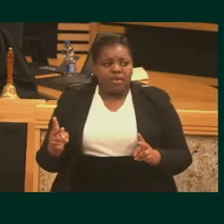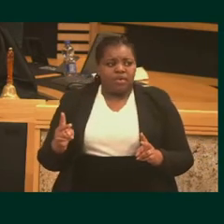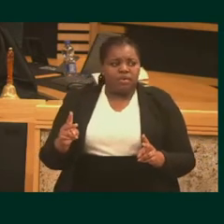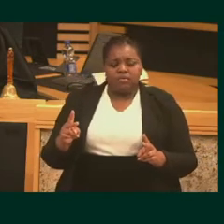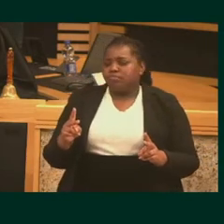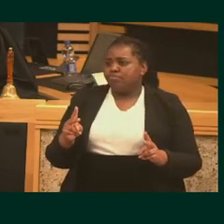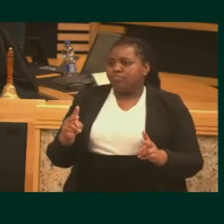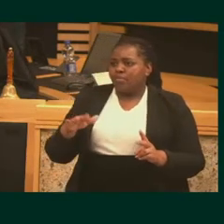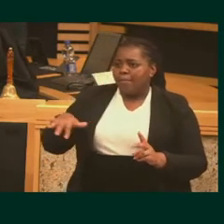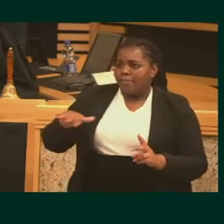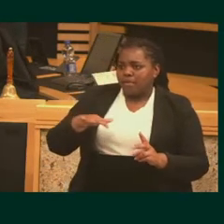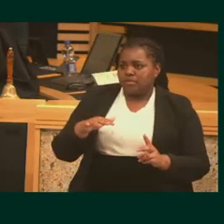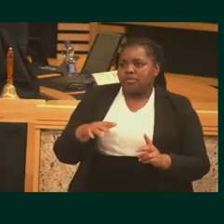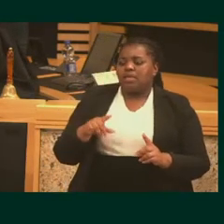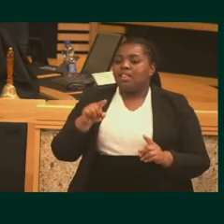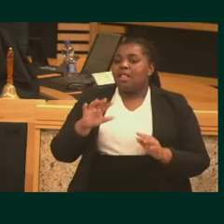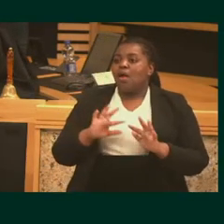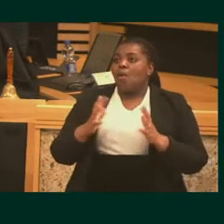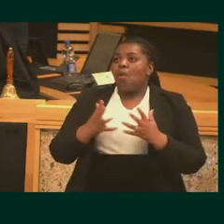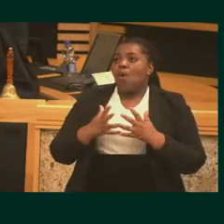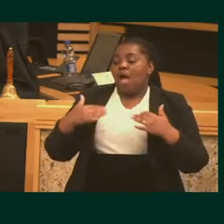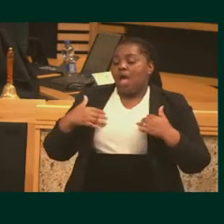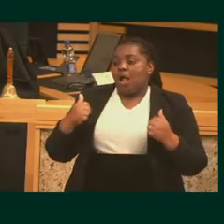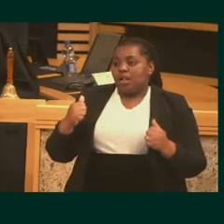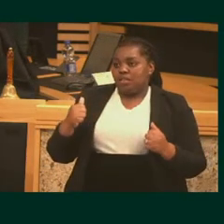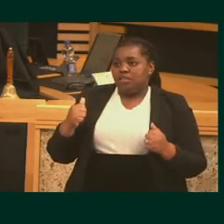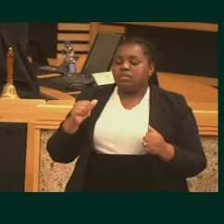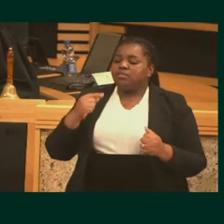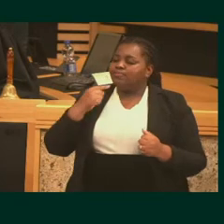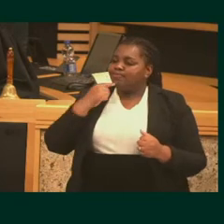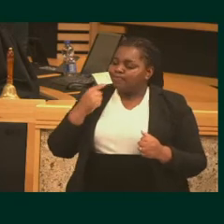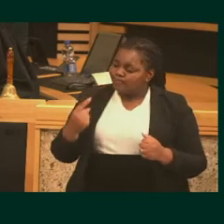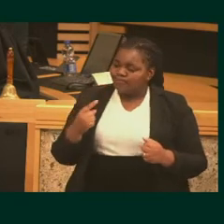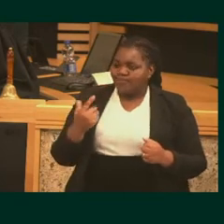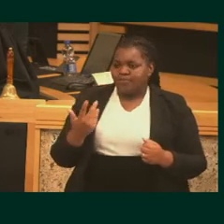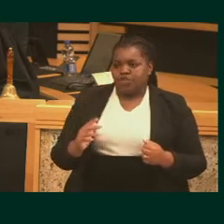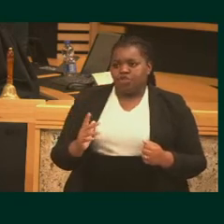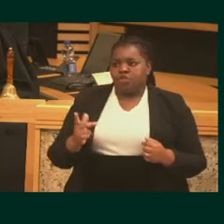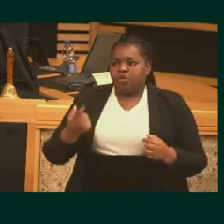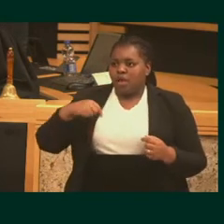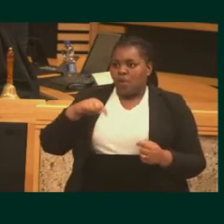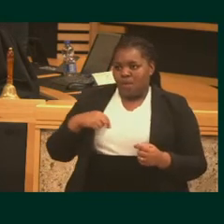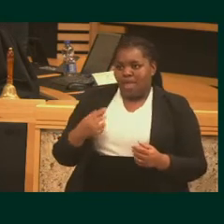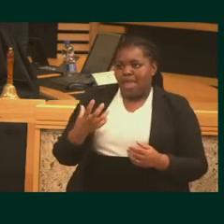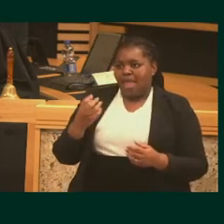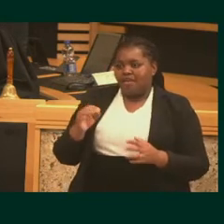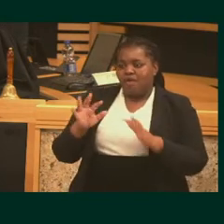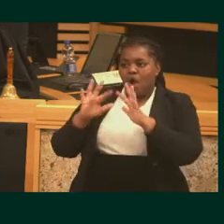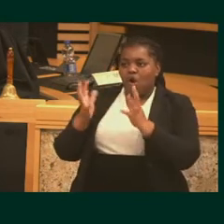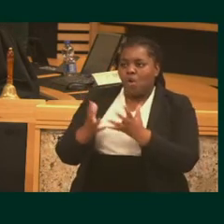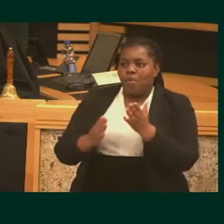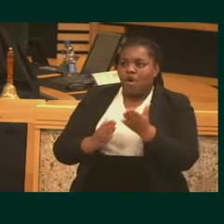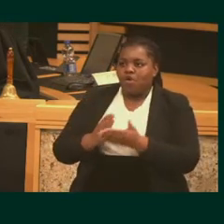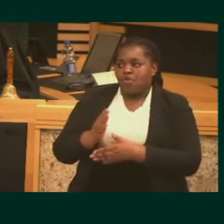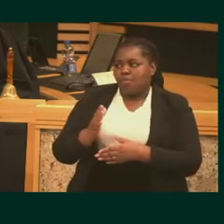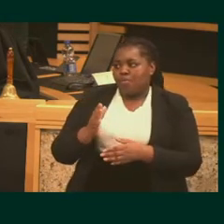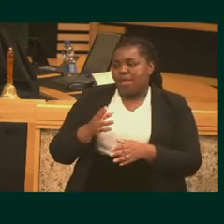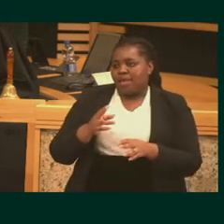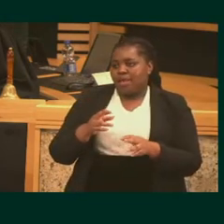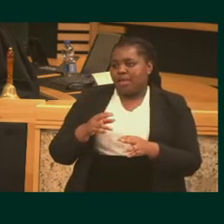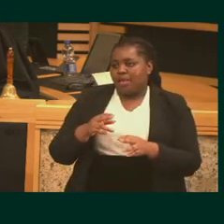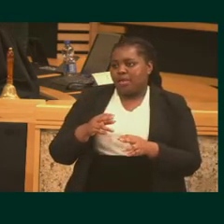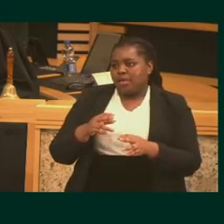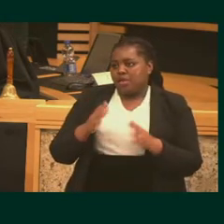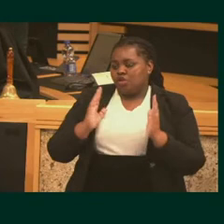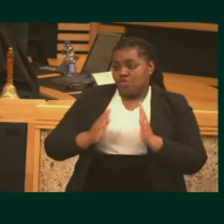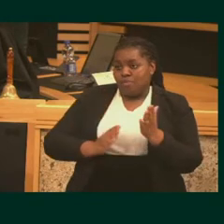institutions further the World Health Organization states that we are facing a global human rights emergency in